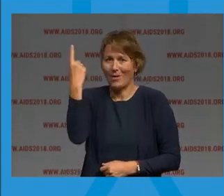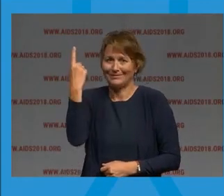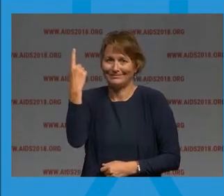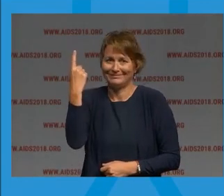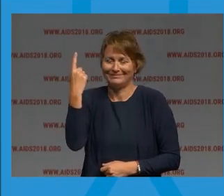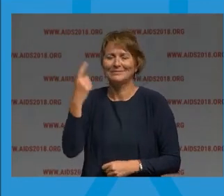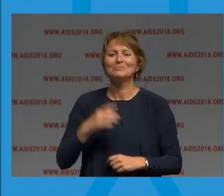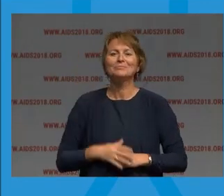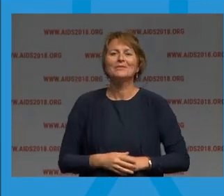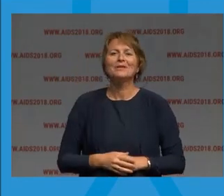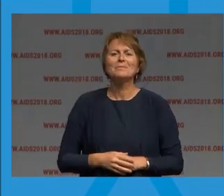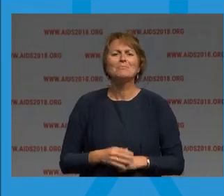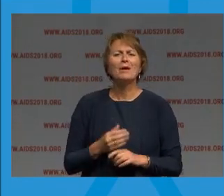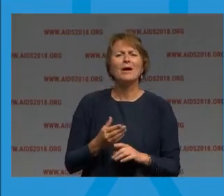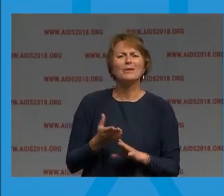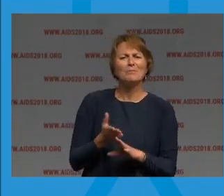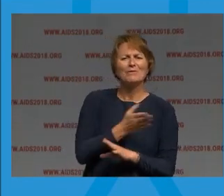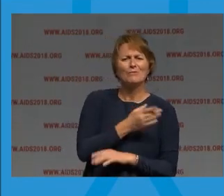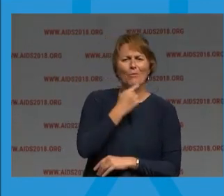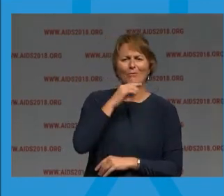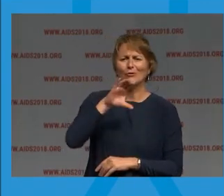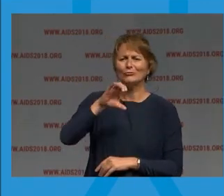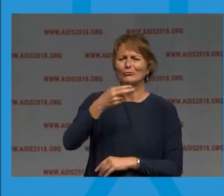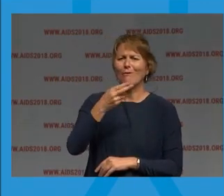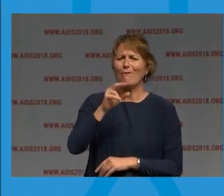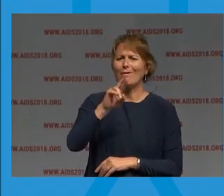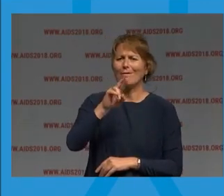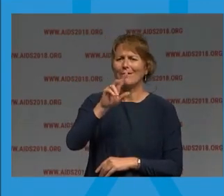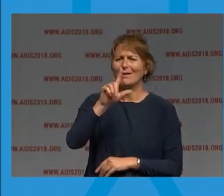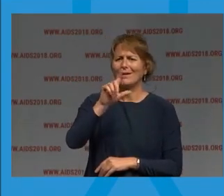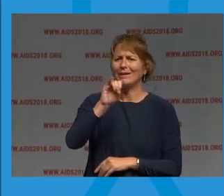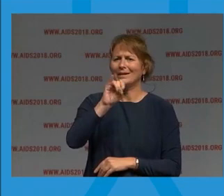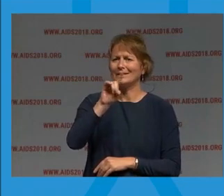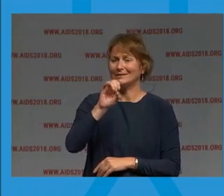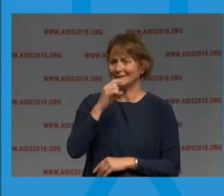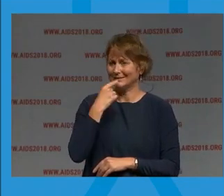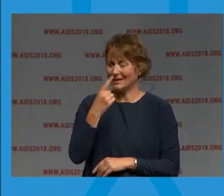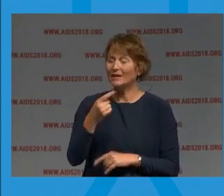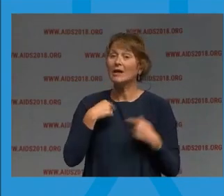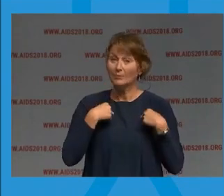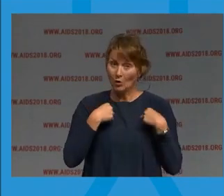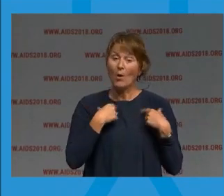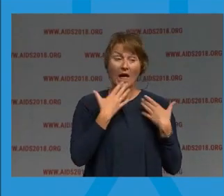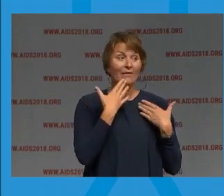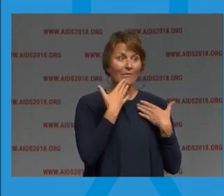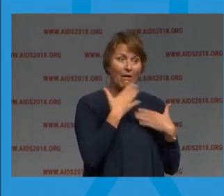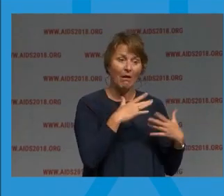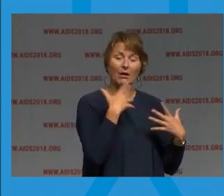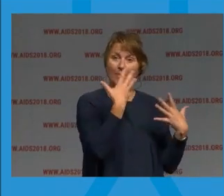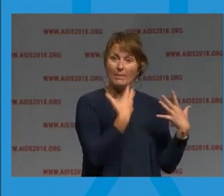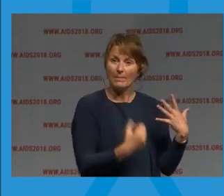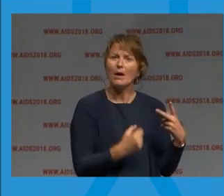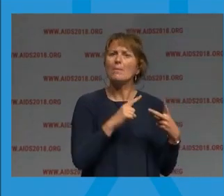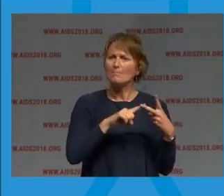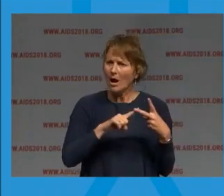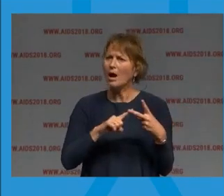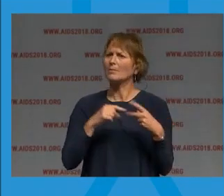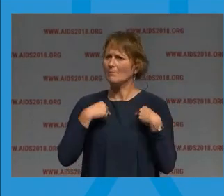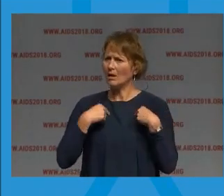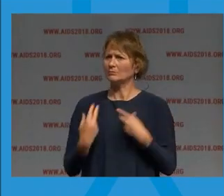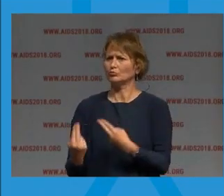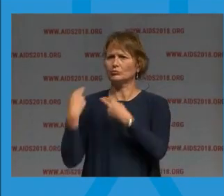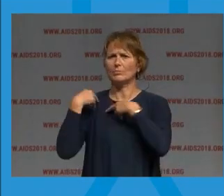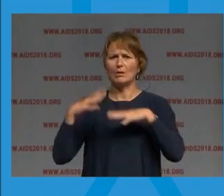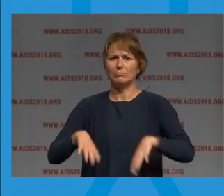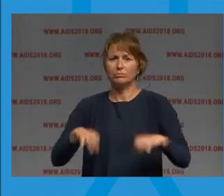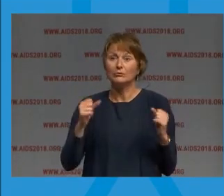but as Charlize said, with any privilege comes responsibility. So anybody who has proximity to power, which many of you have,